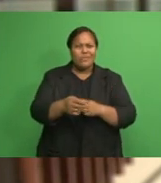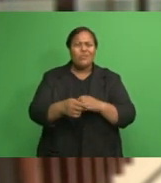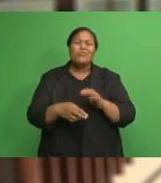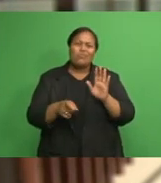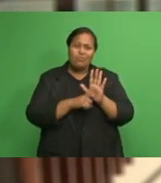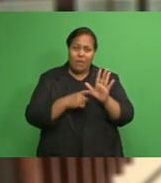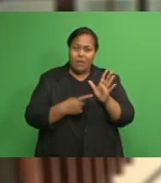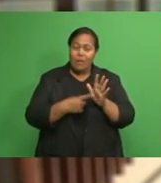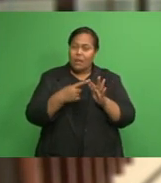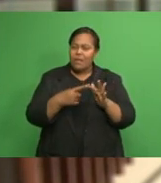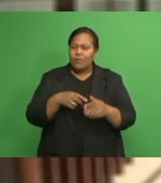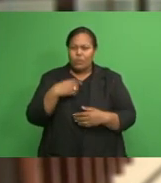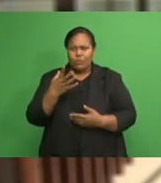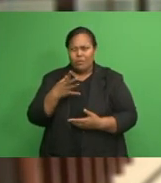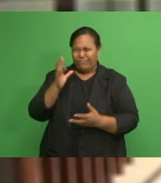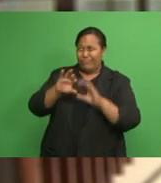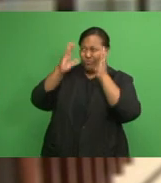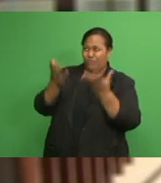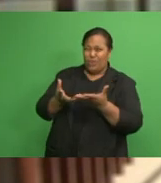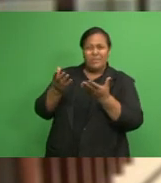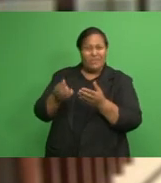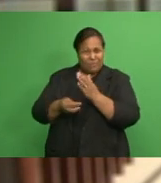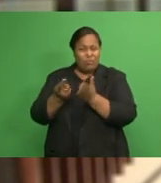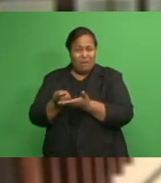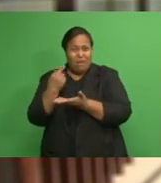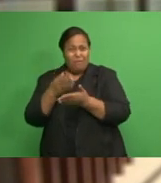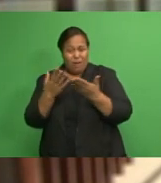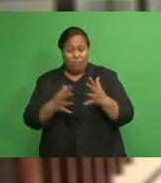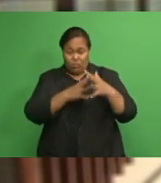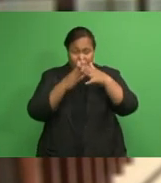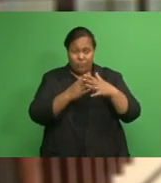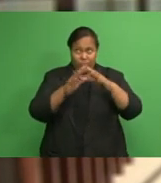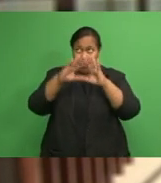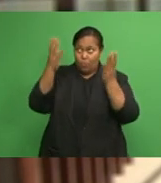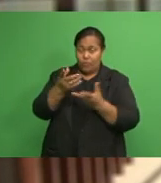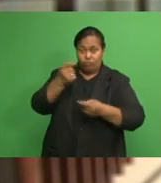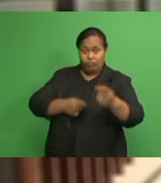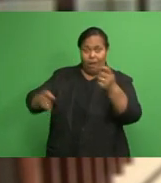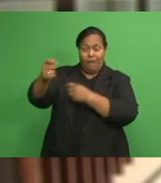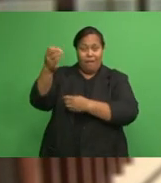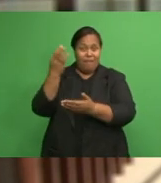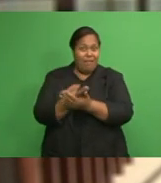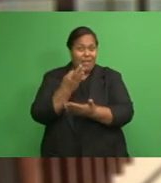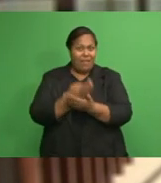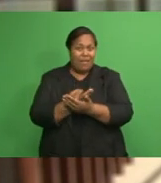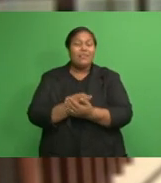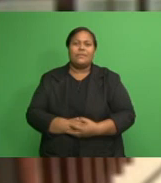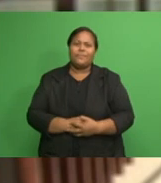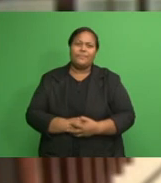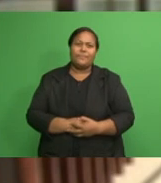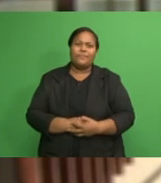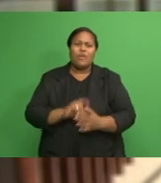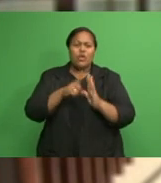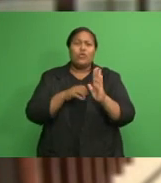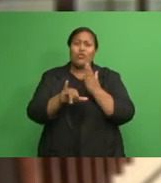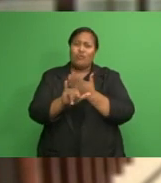economic recovery, given the dominance of the US dollar in global trade and finance. And closer to home, the July policy meeting